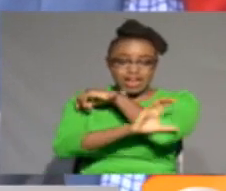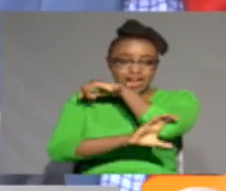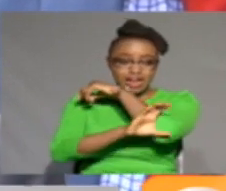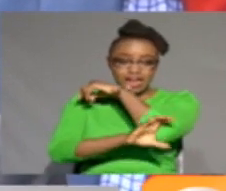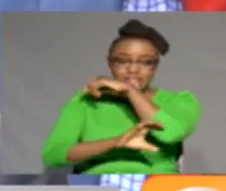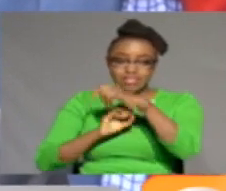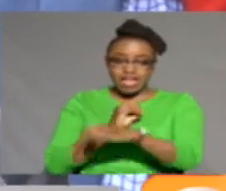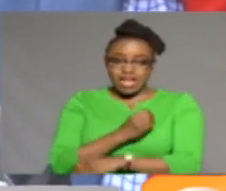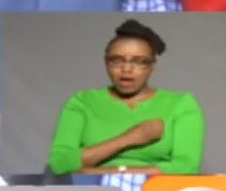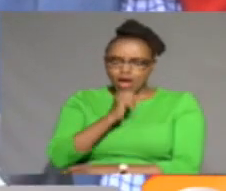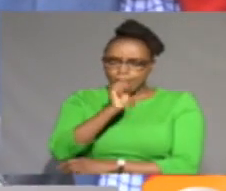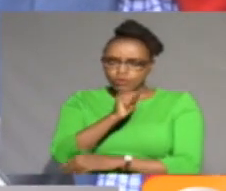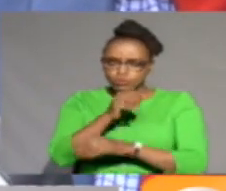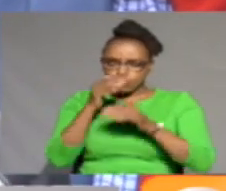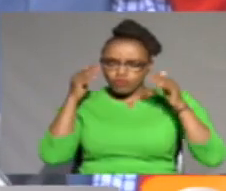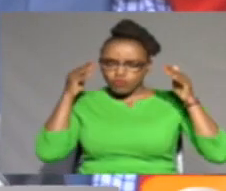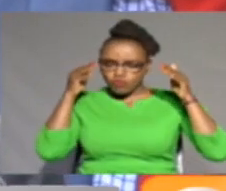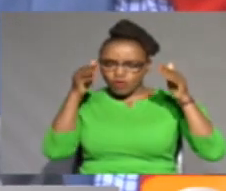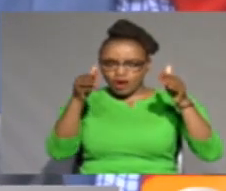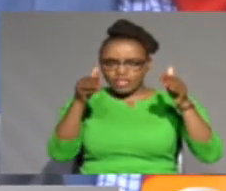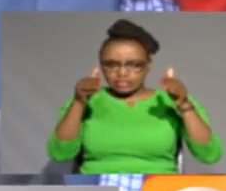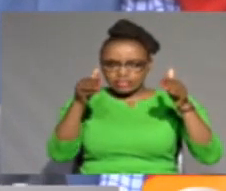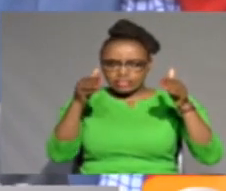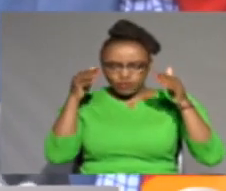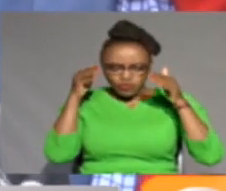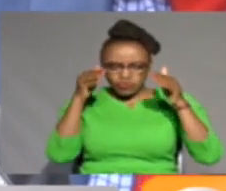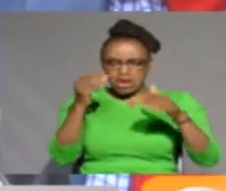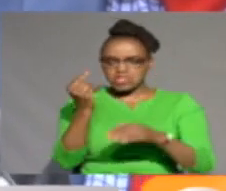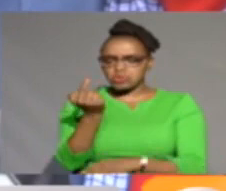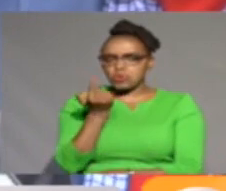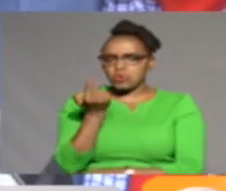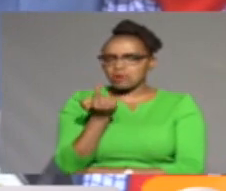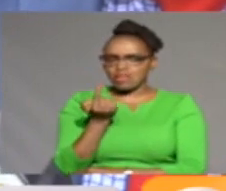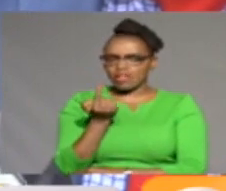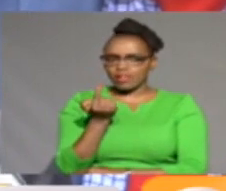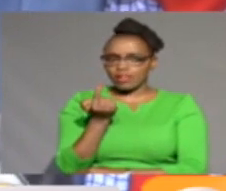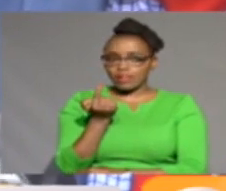can occupy space and space of